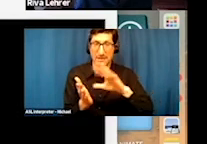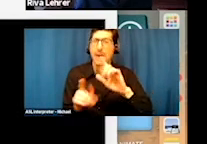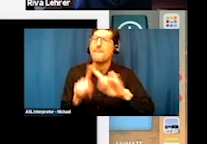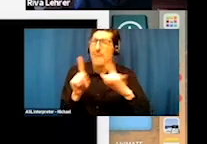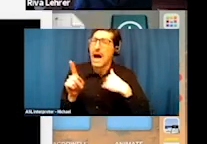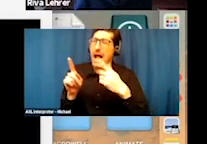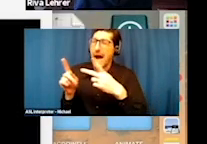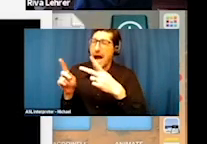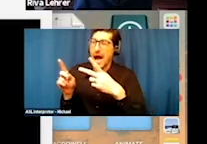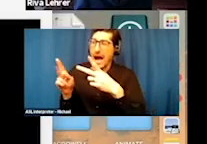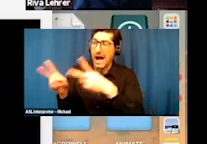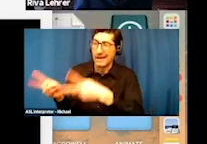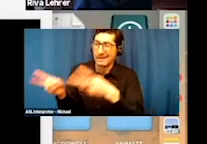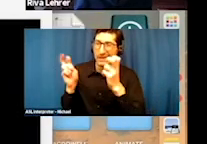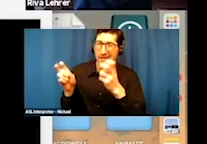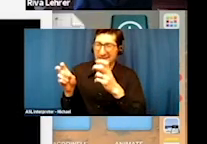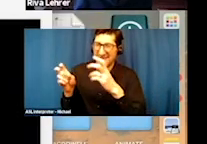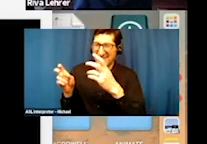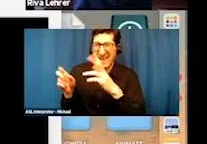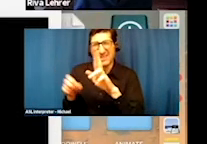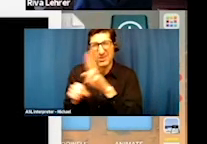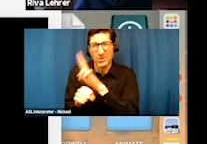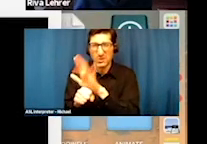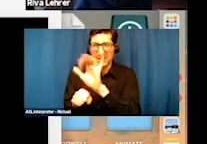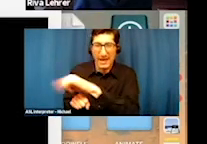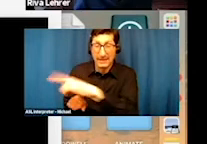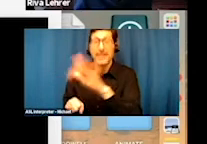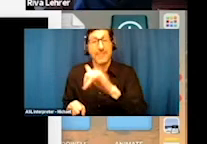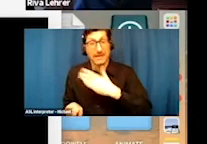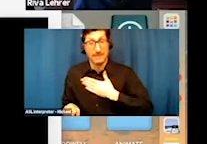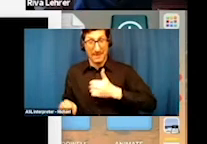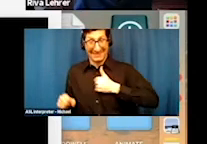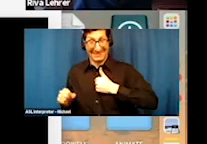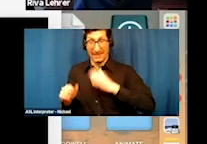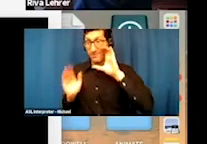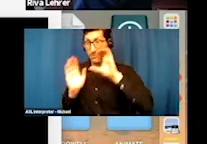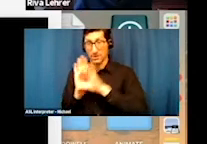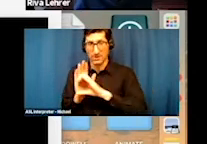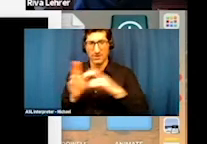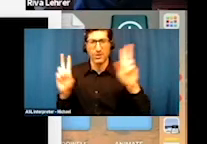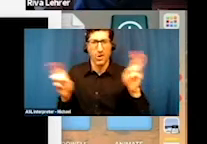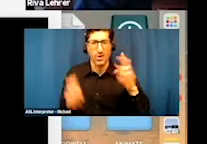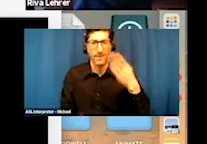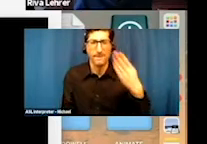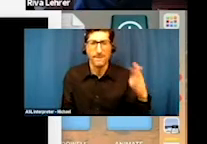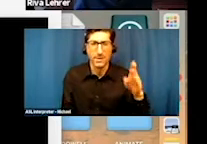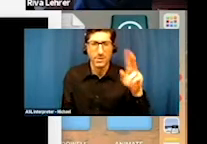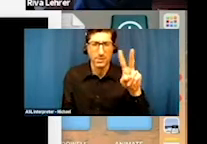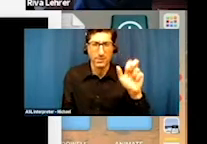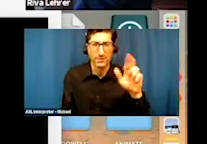Um, so the cover is a detail of this piece, which is a self-portrait. Um, Blue Veronica. Um,